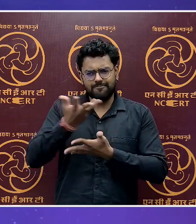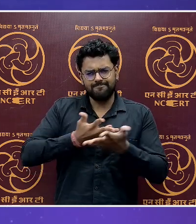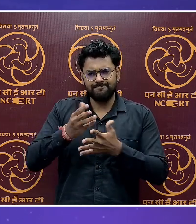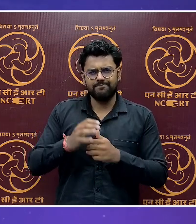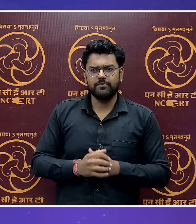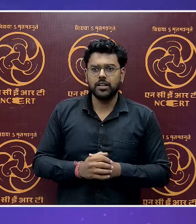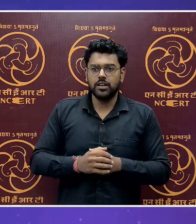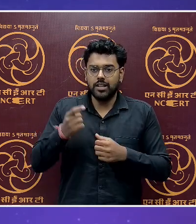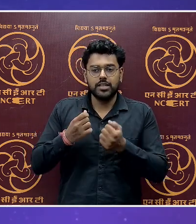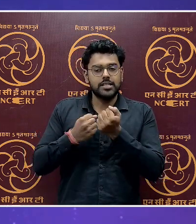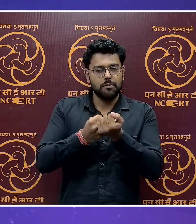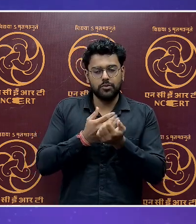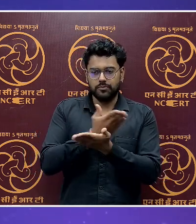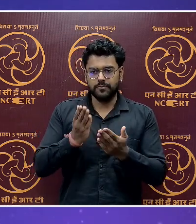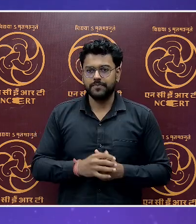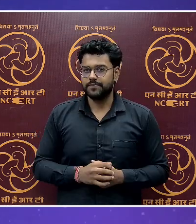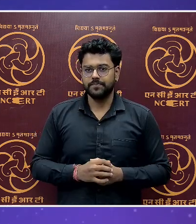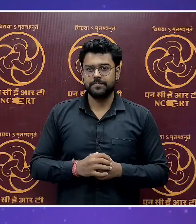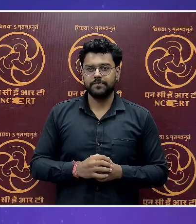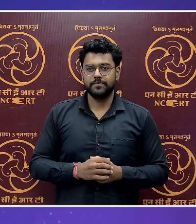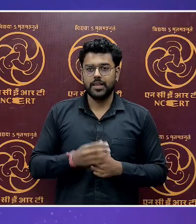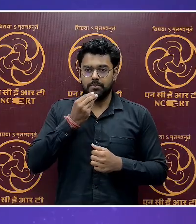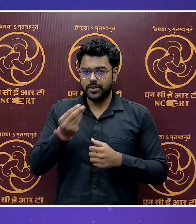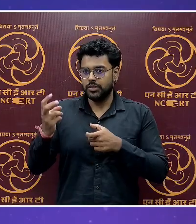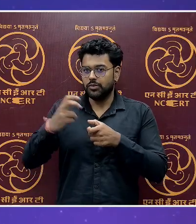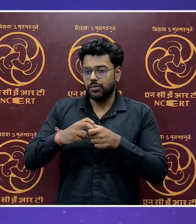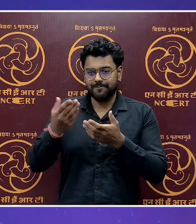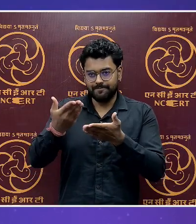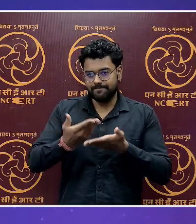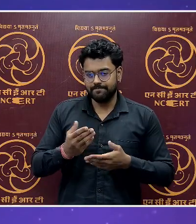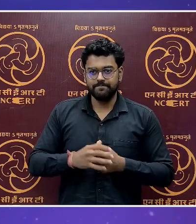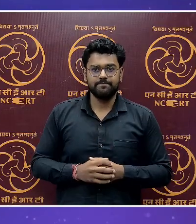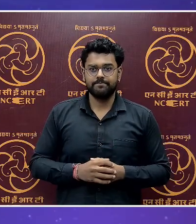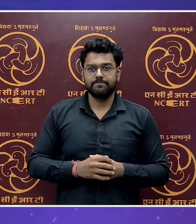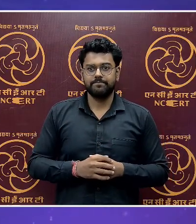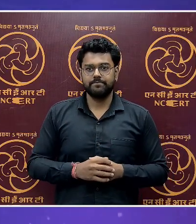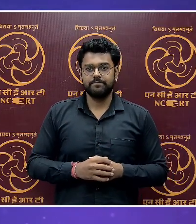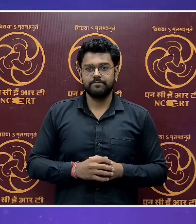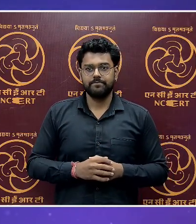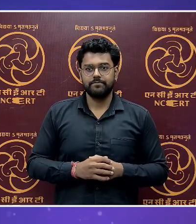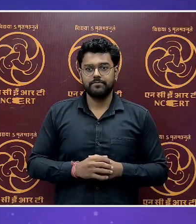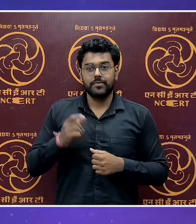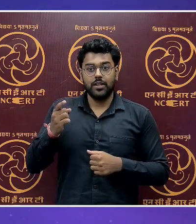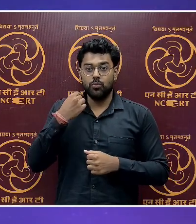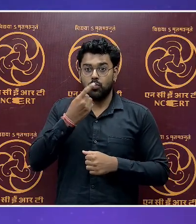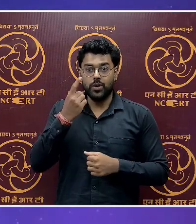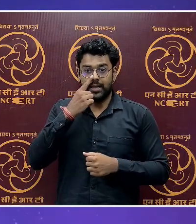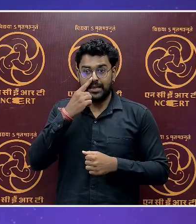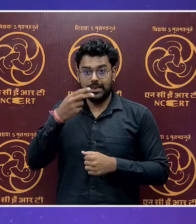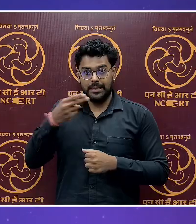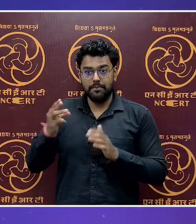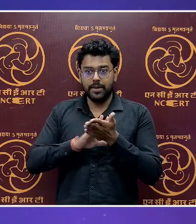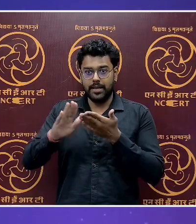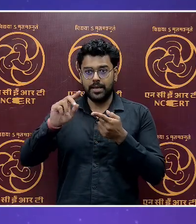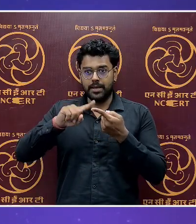the much needed support. So please join me in welcoming Ms. Hemlatta Rajput. Ma'am is team